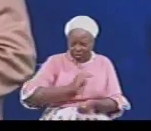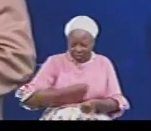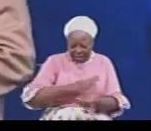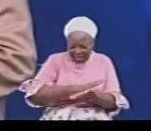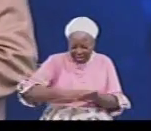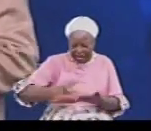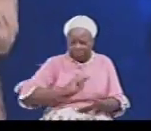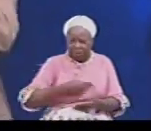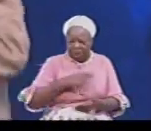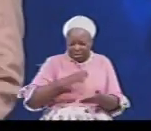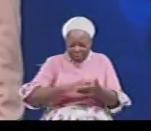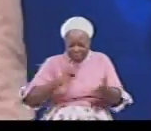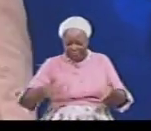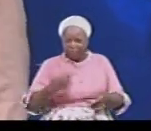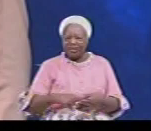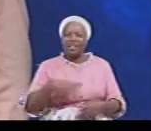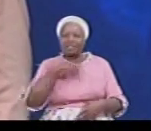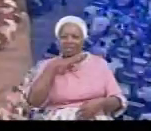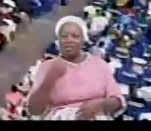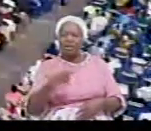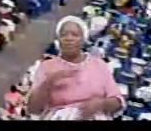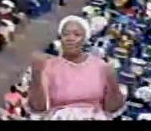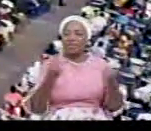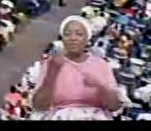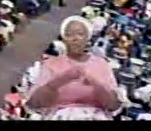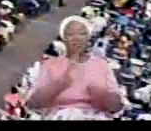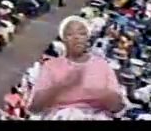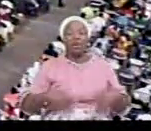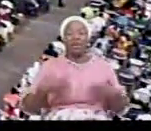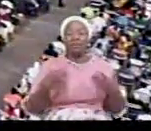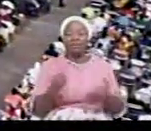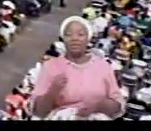stain of sin from our lives.